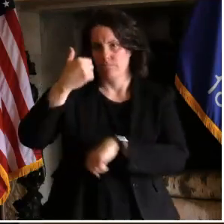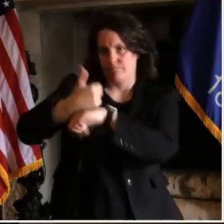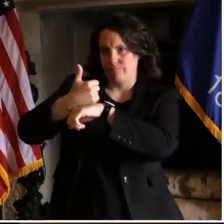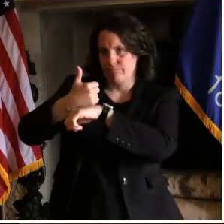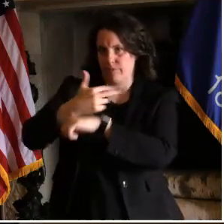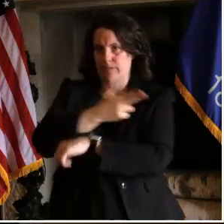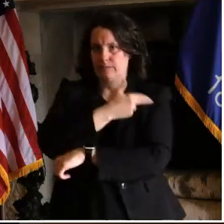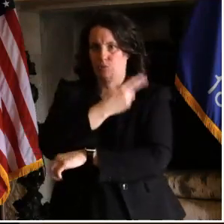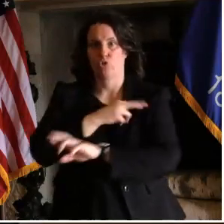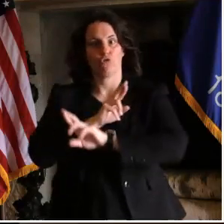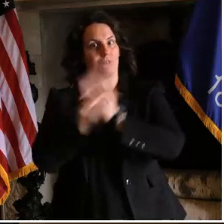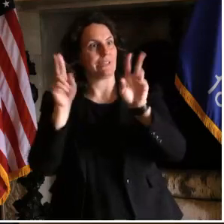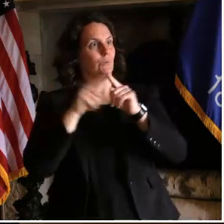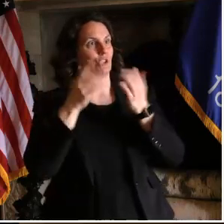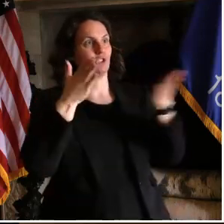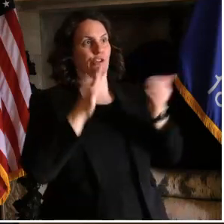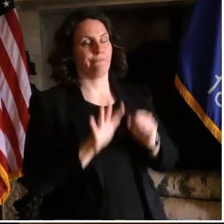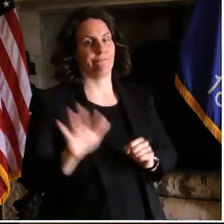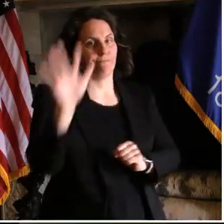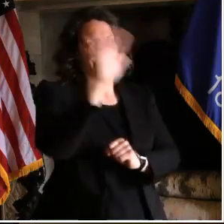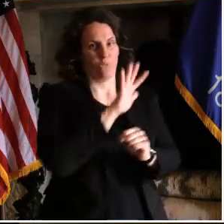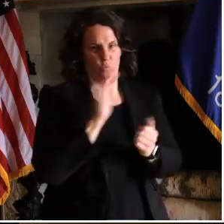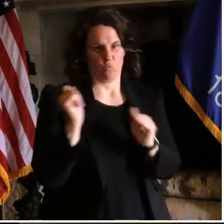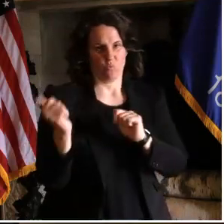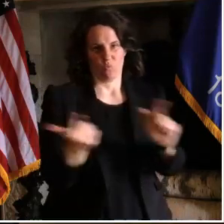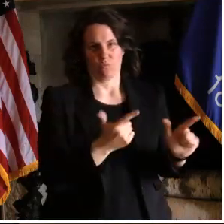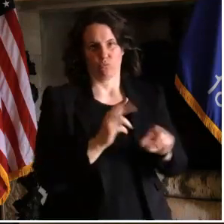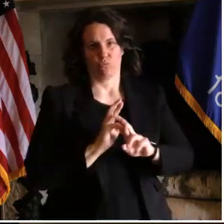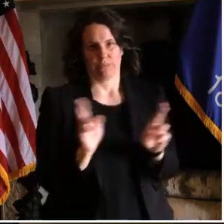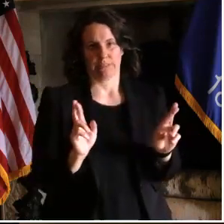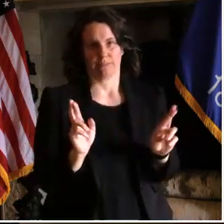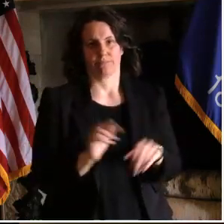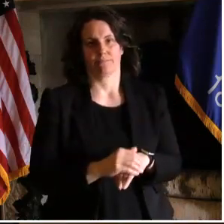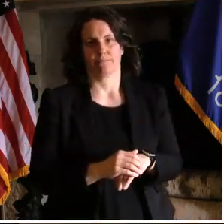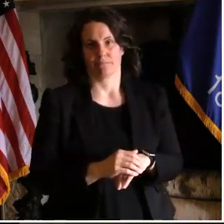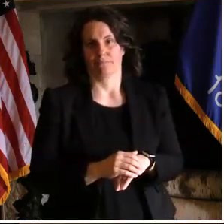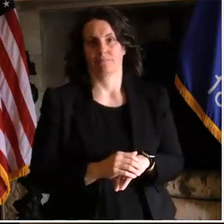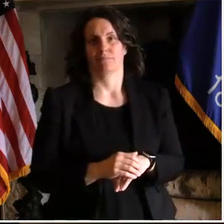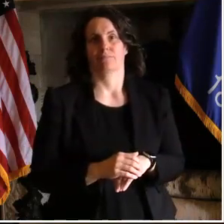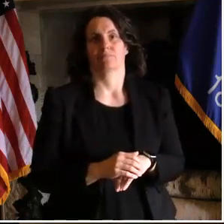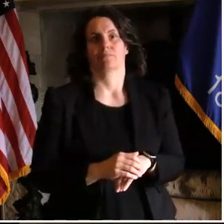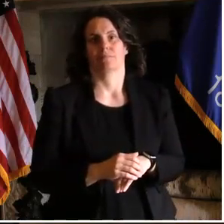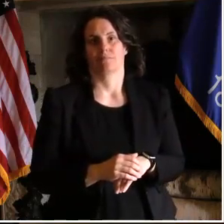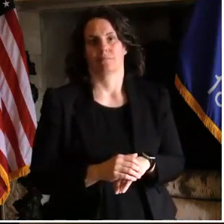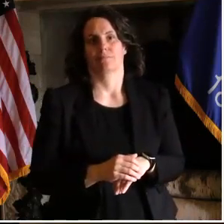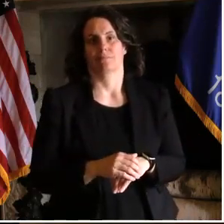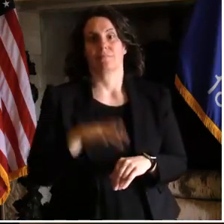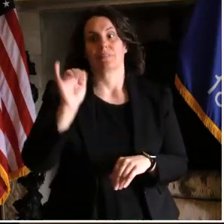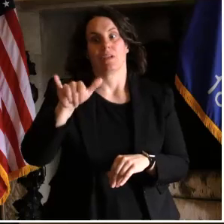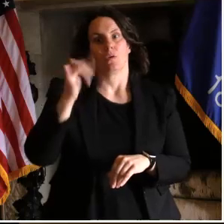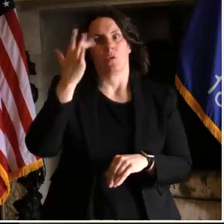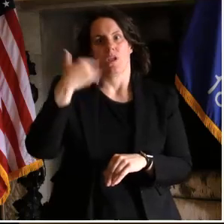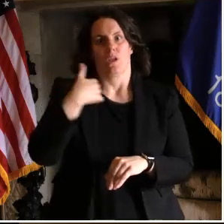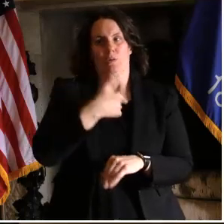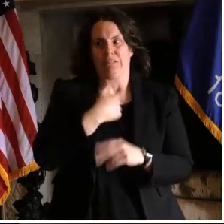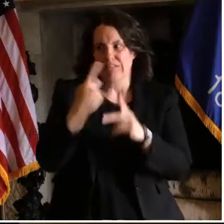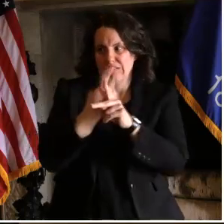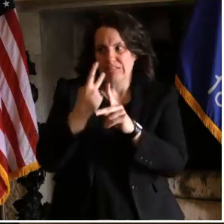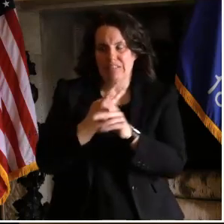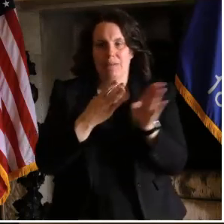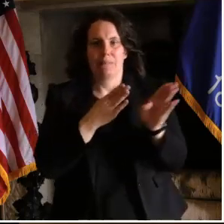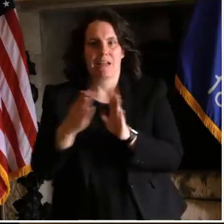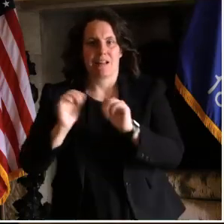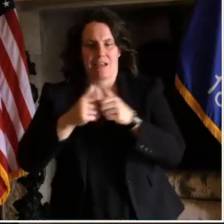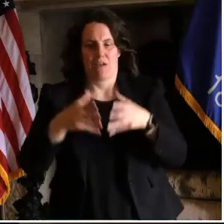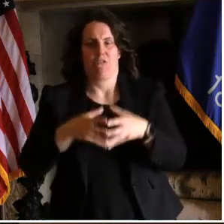why we are working together on this surge and isolation issue so that we are able to make sure we have the capacity that we